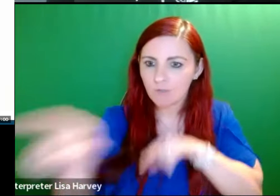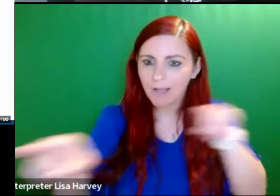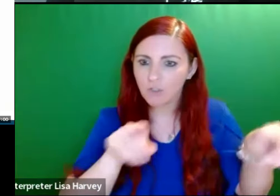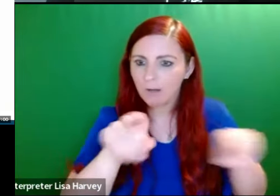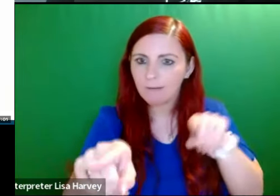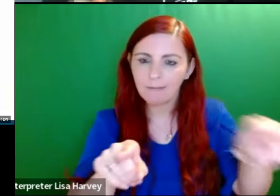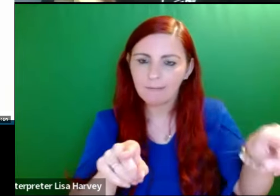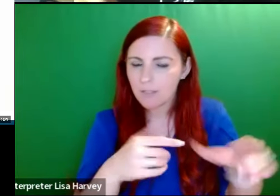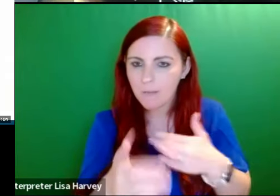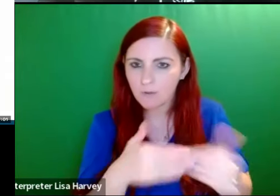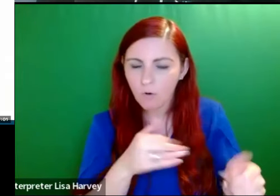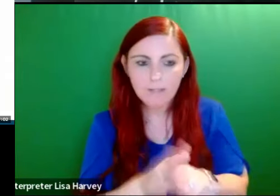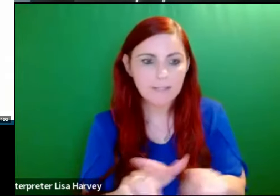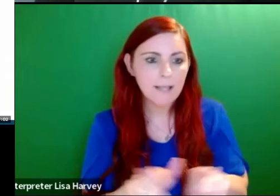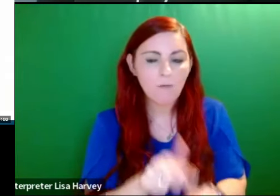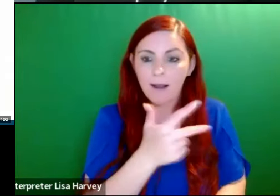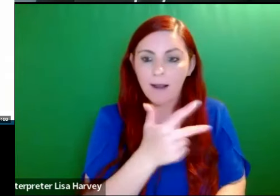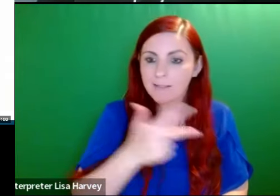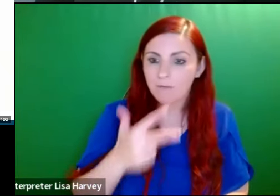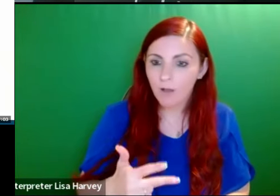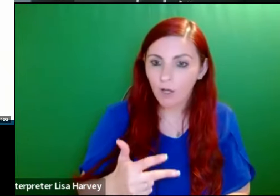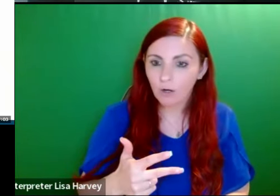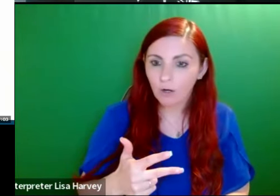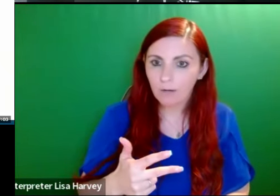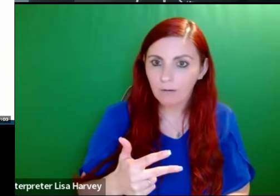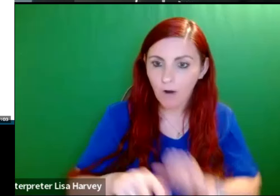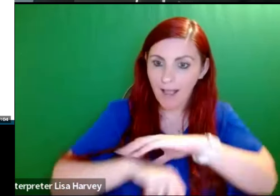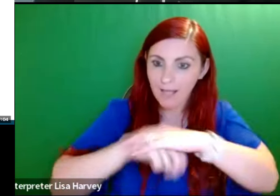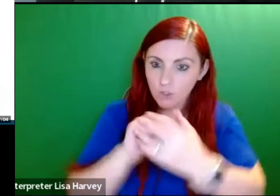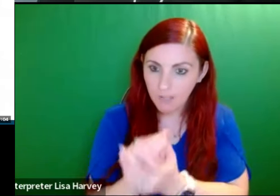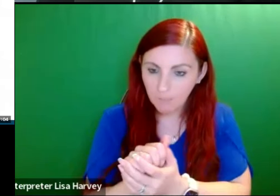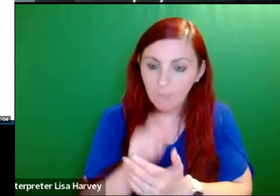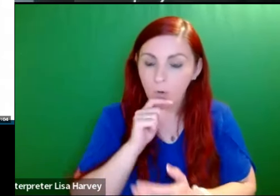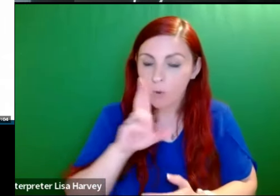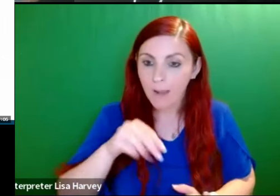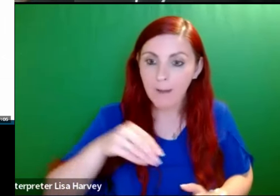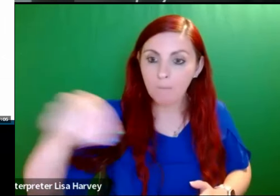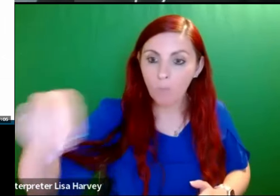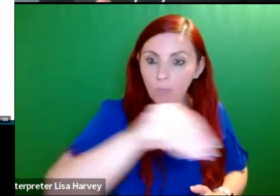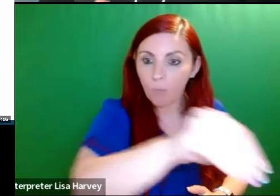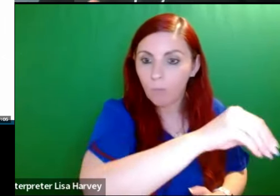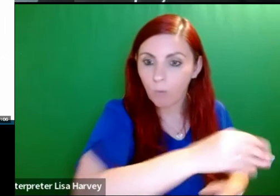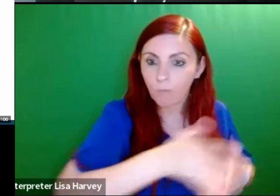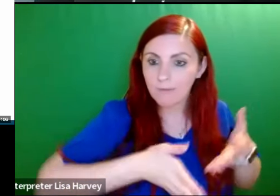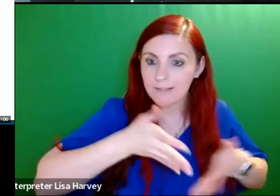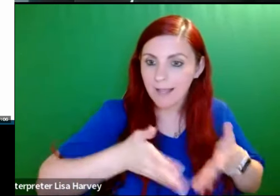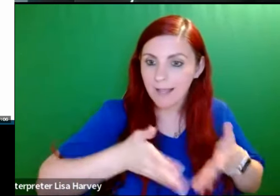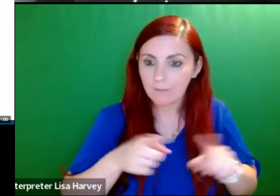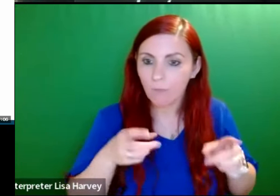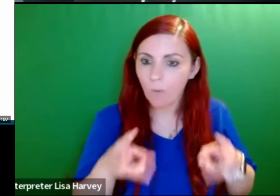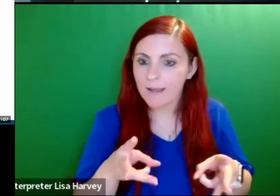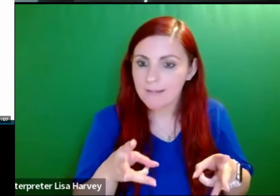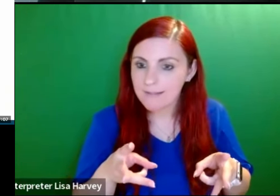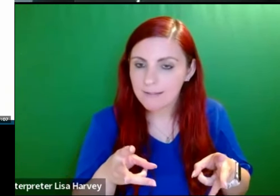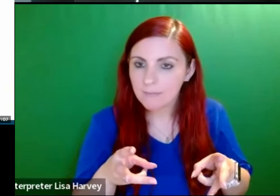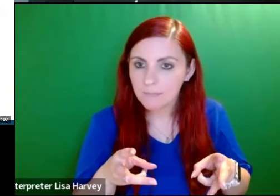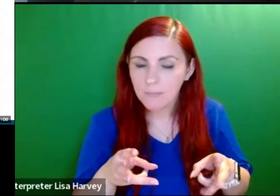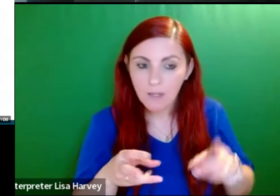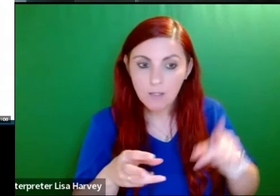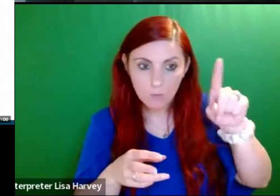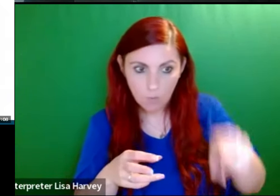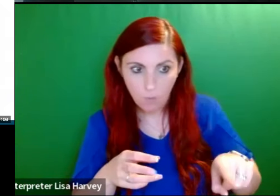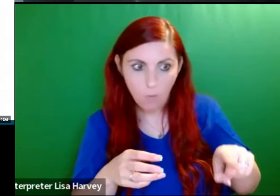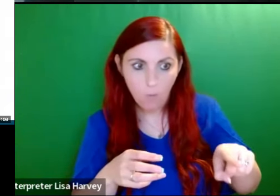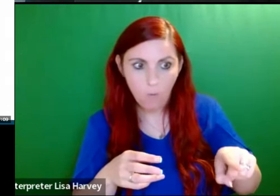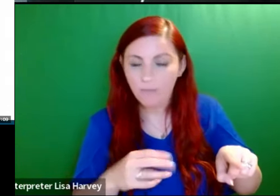using classifiers, you might have to use classifier hand shapes, but you can move around the signing space in lots of different ways. So they're